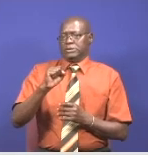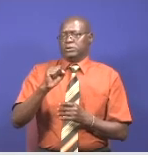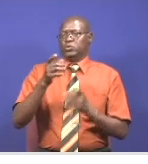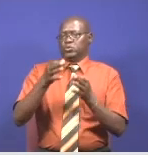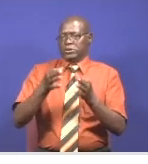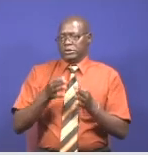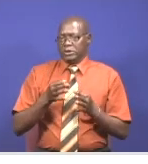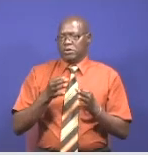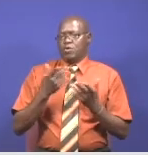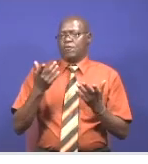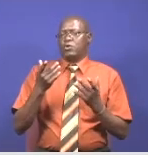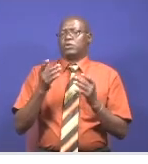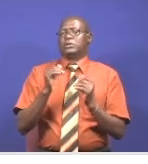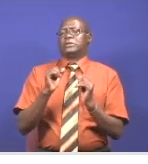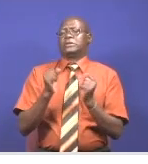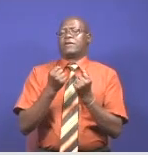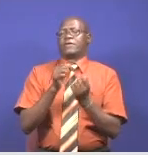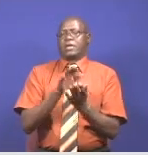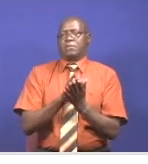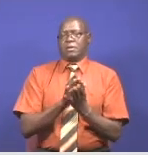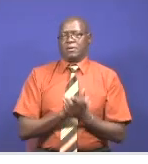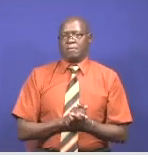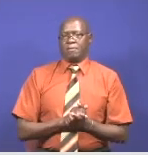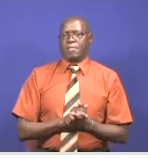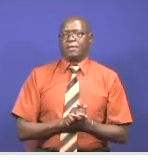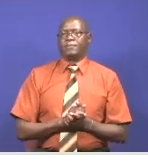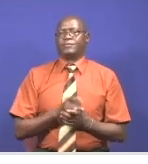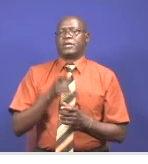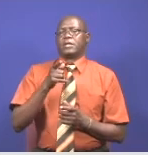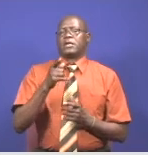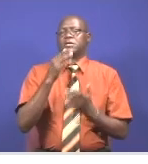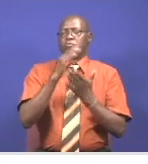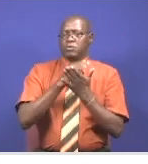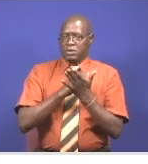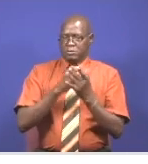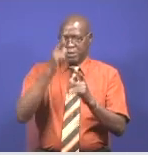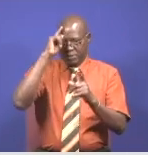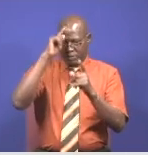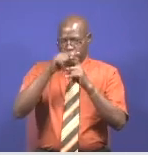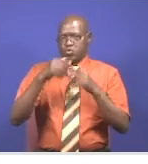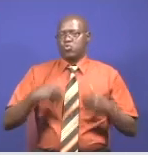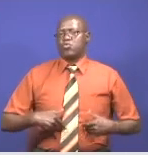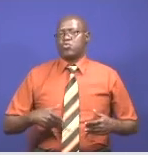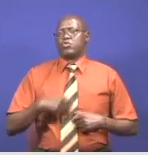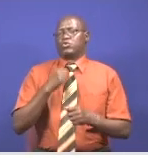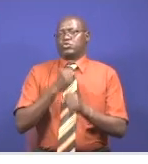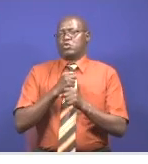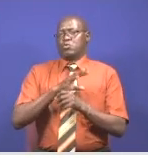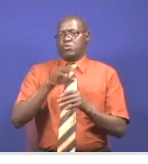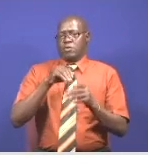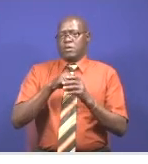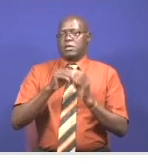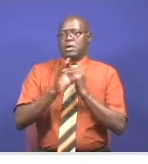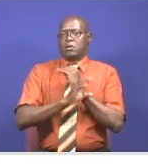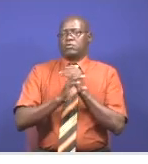Treasury for safekeeping. This program is really targeting youth employability within the country, and this is through